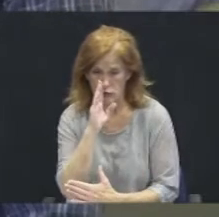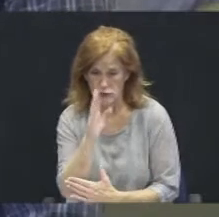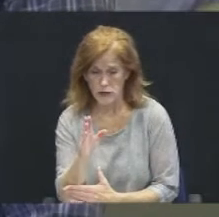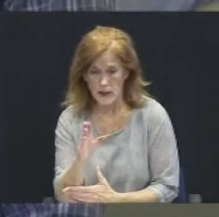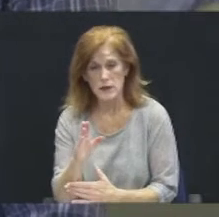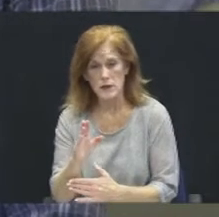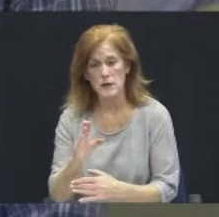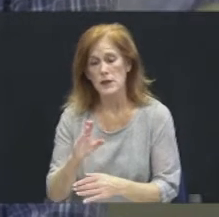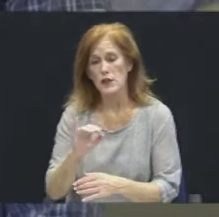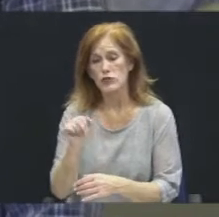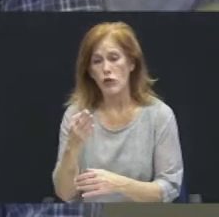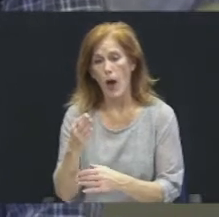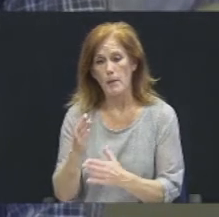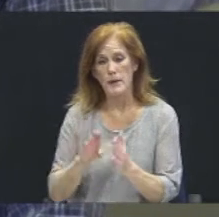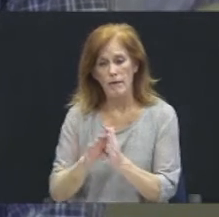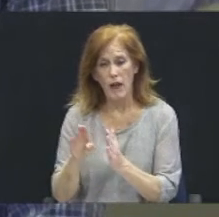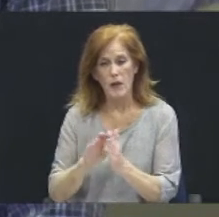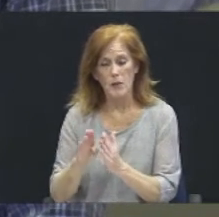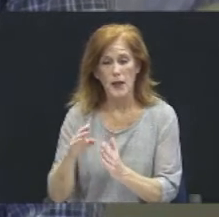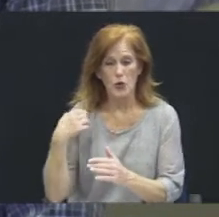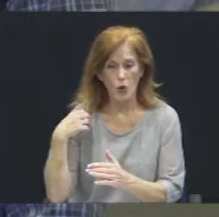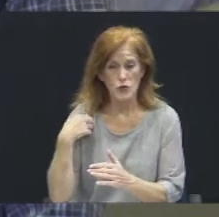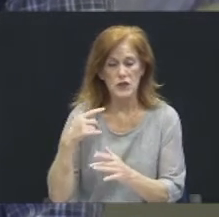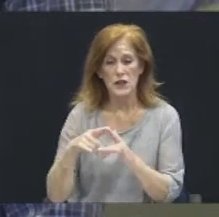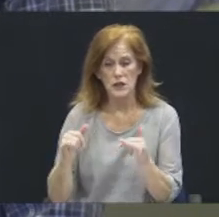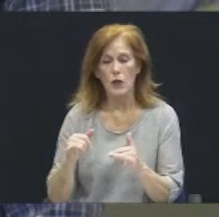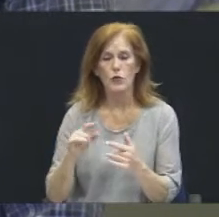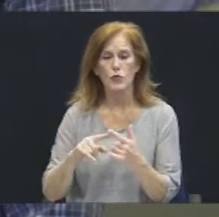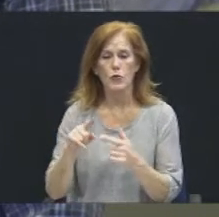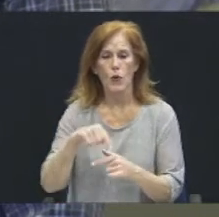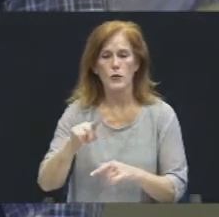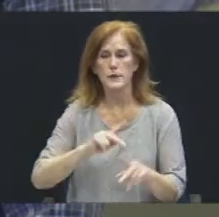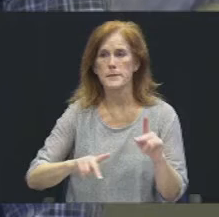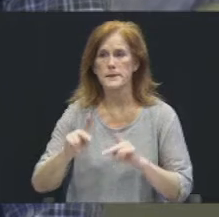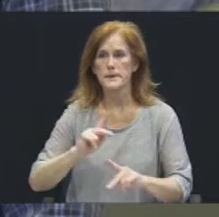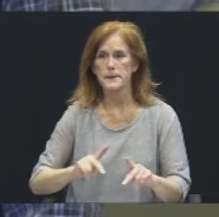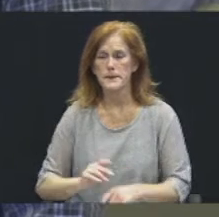job coaching services to individuals.